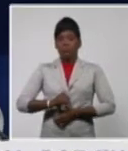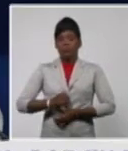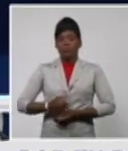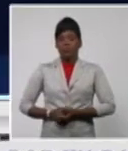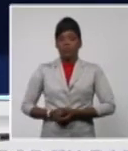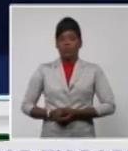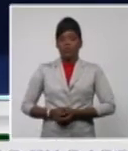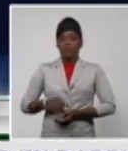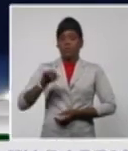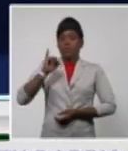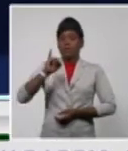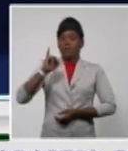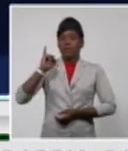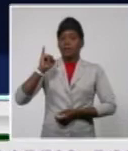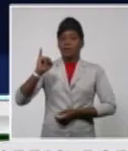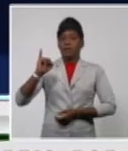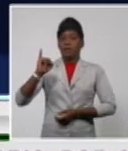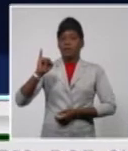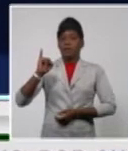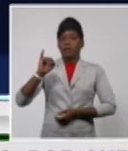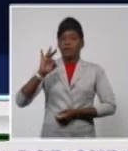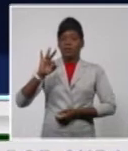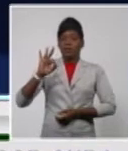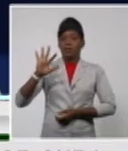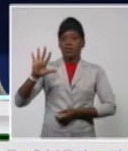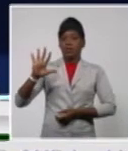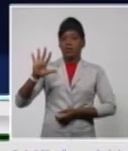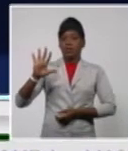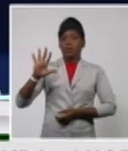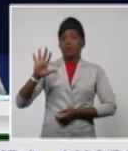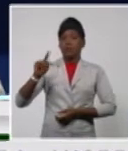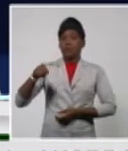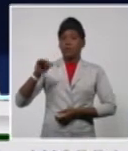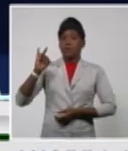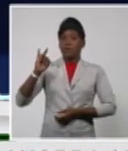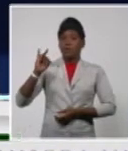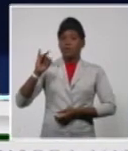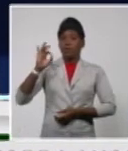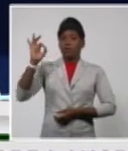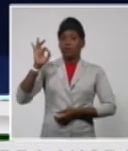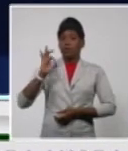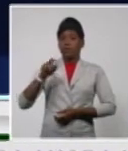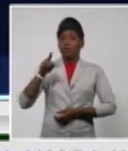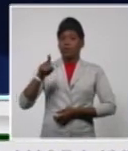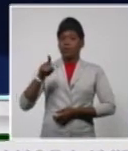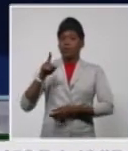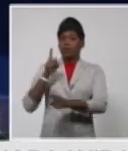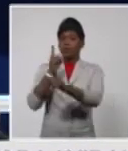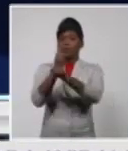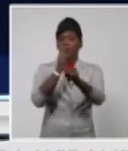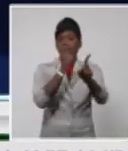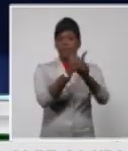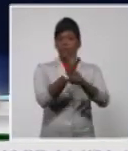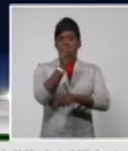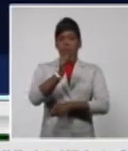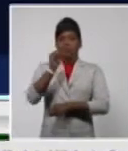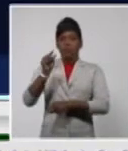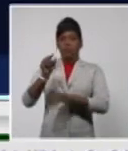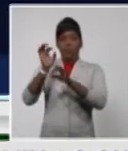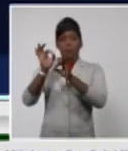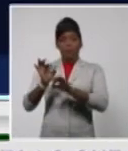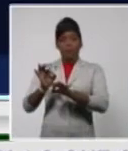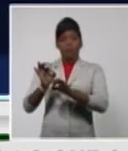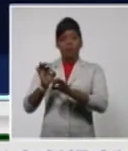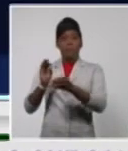The source of infection linked to 11 patients is yet to be determined, for a total of 69 over the last